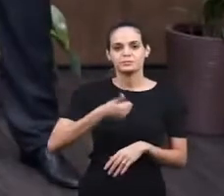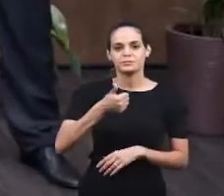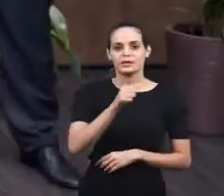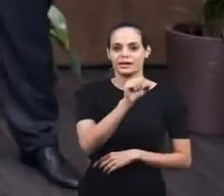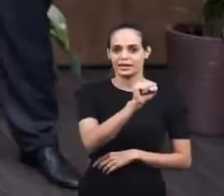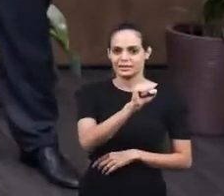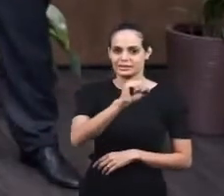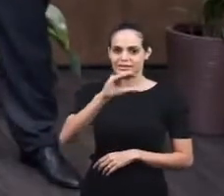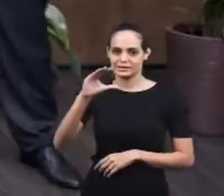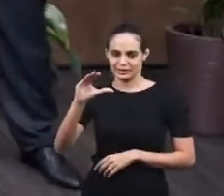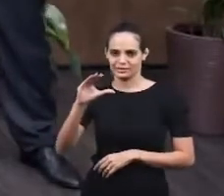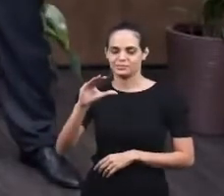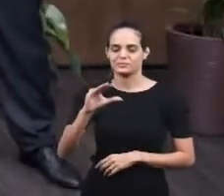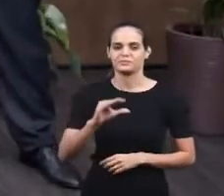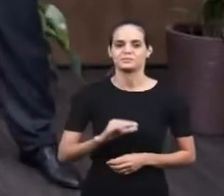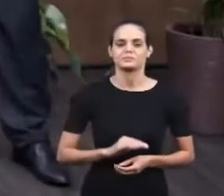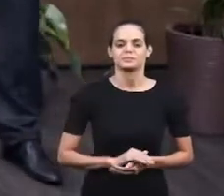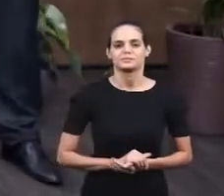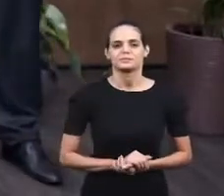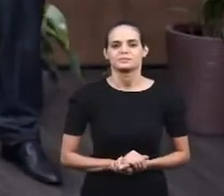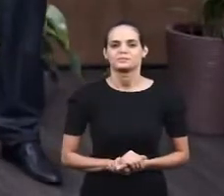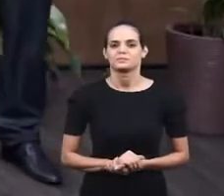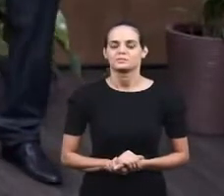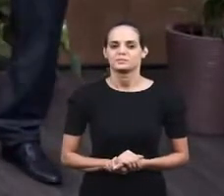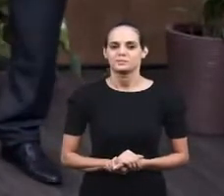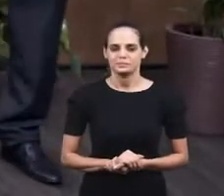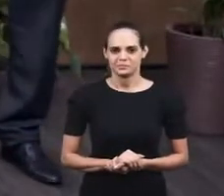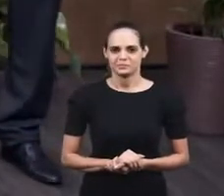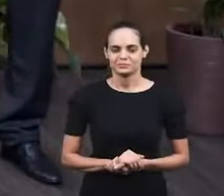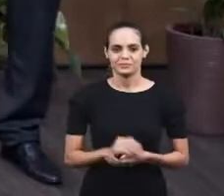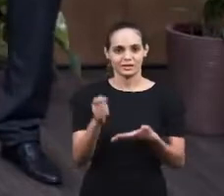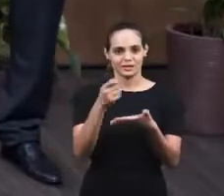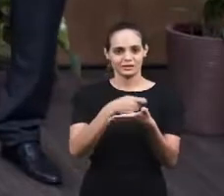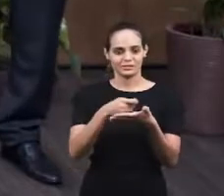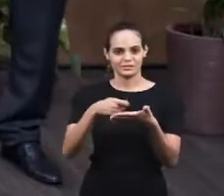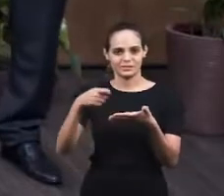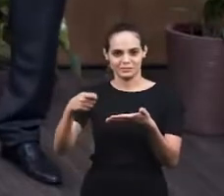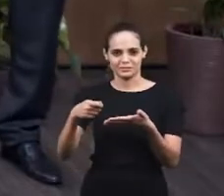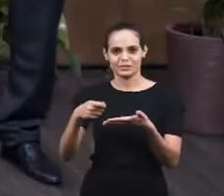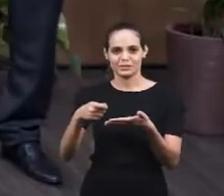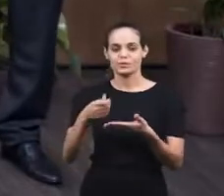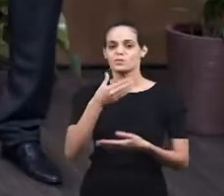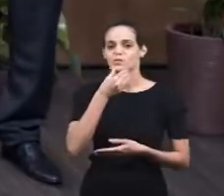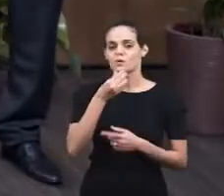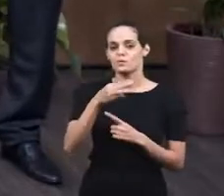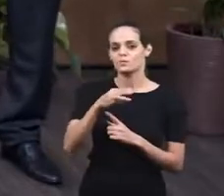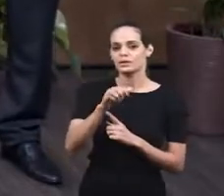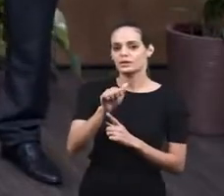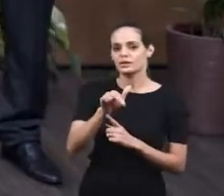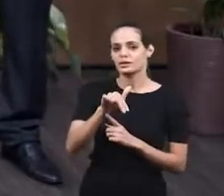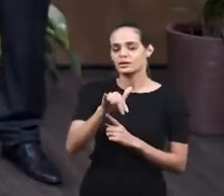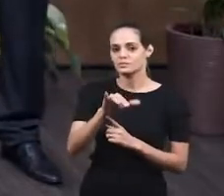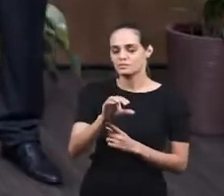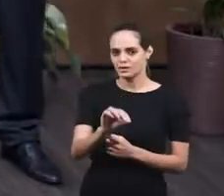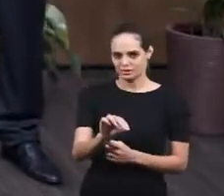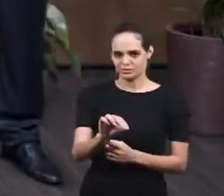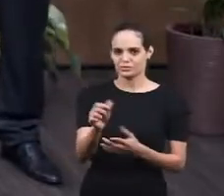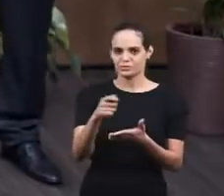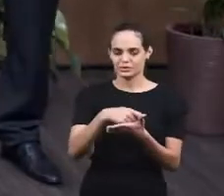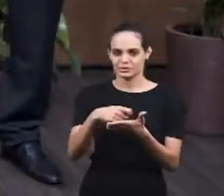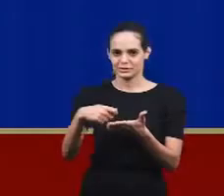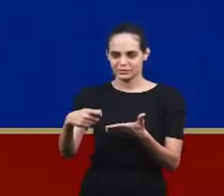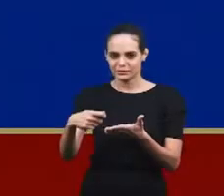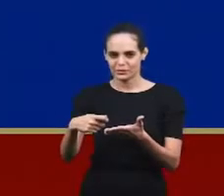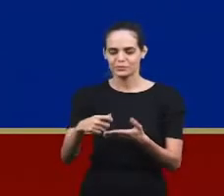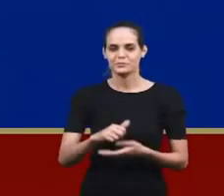The first one comes from Santa Catarina State, from the city of Itapoa. This message was sent to us by